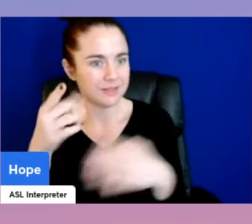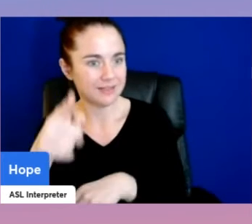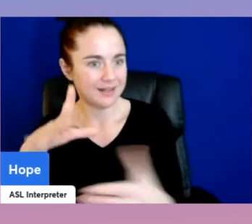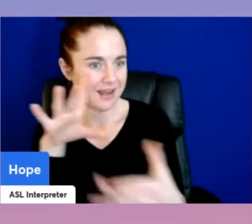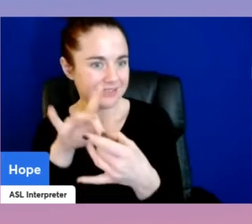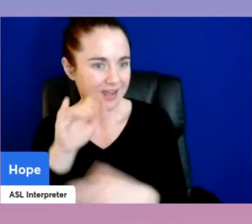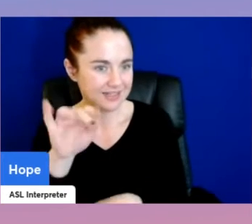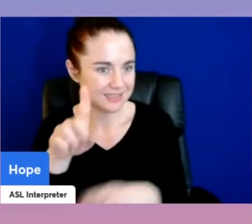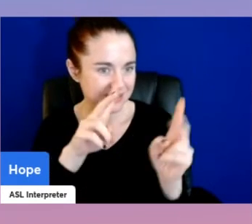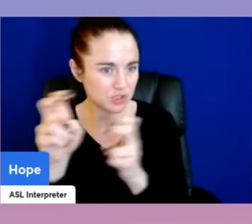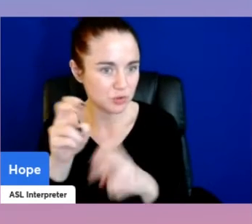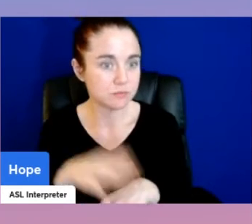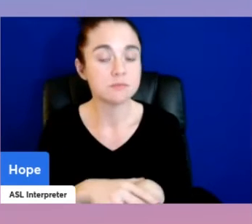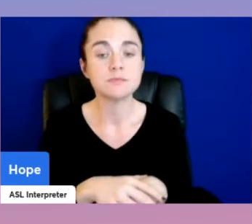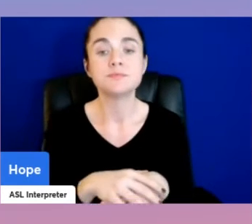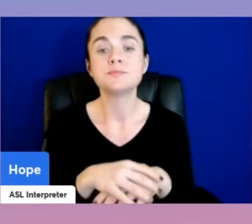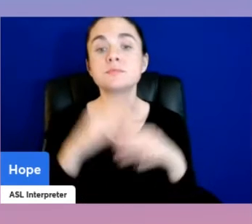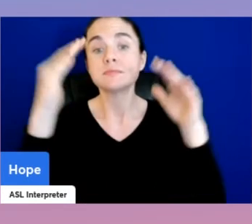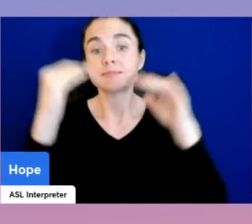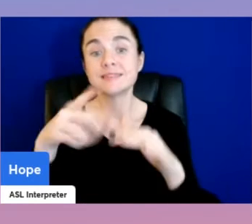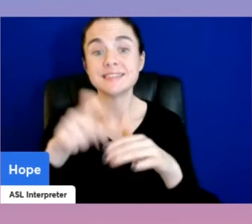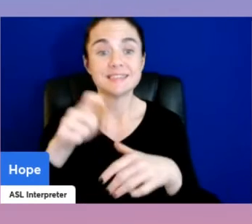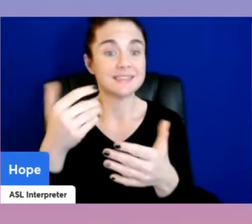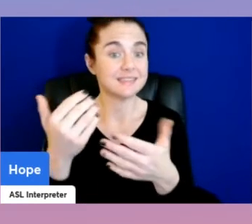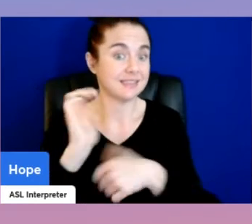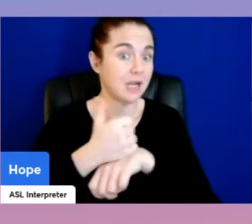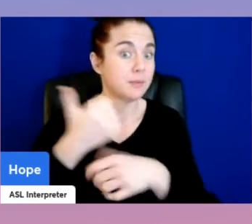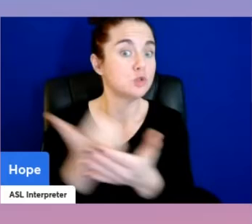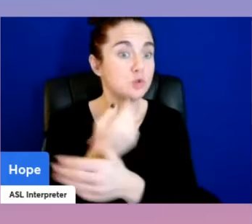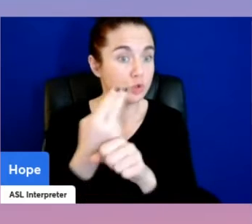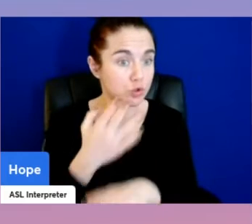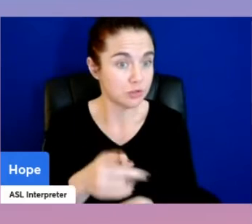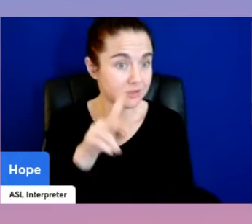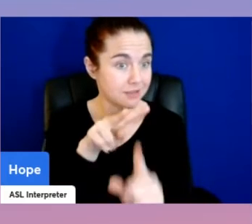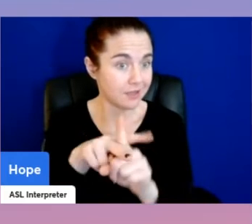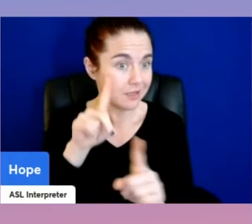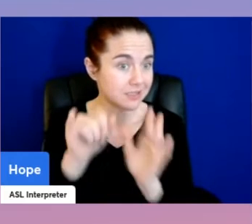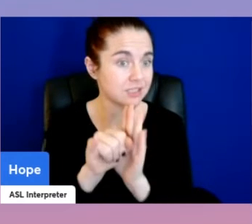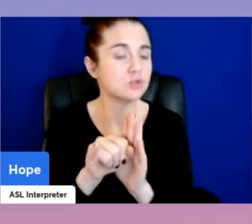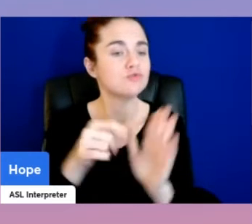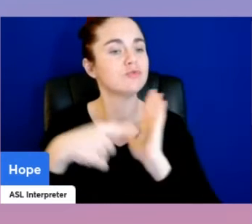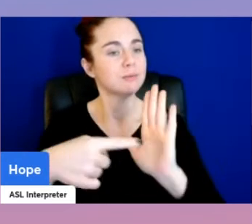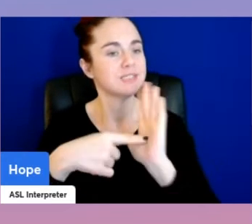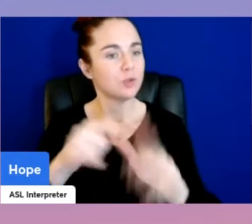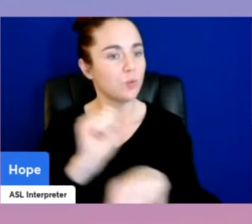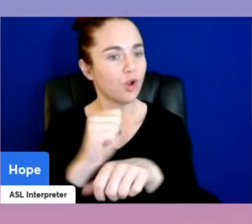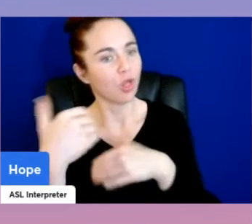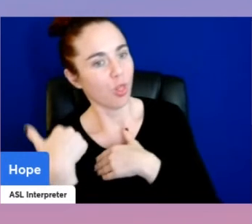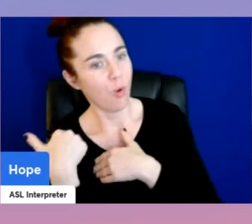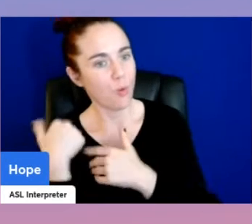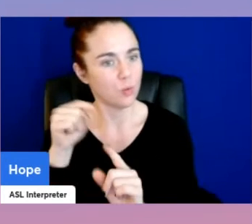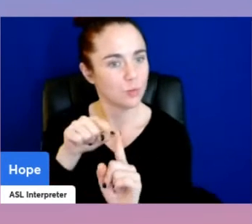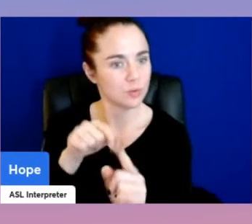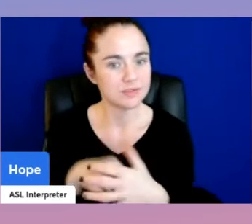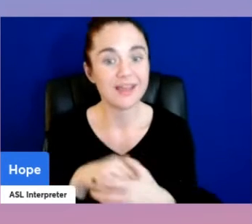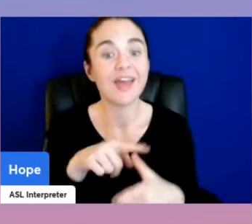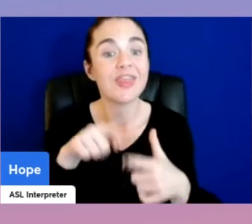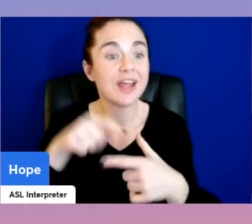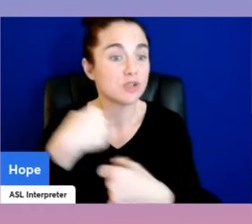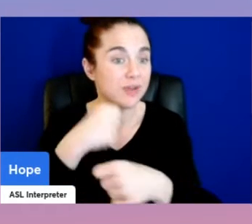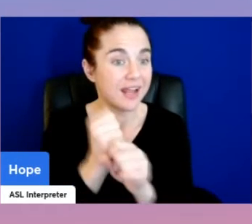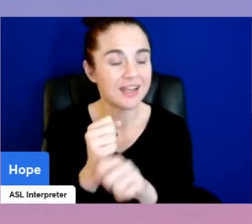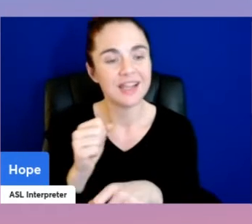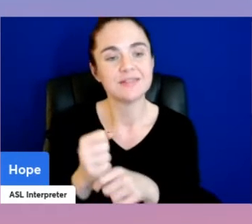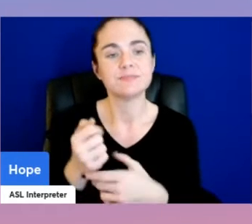Next, we need to set up a new user assigned identity to represent our workloads, and then create a